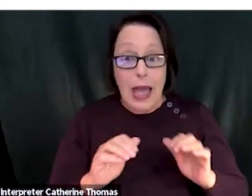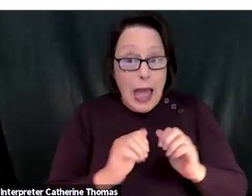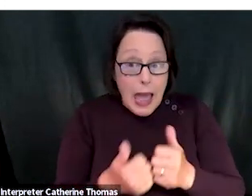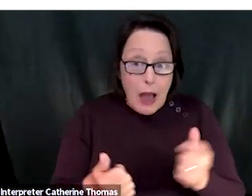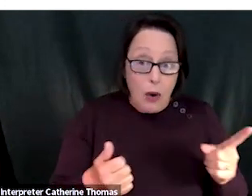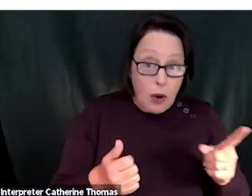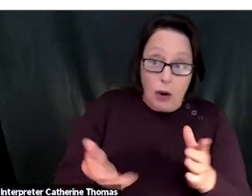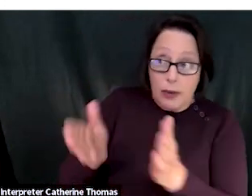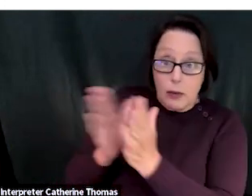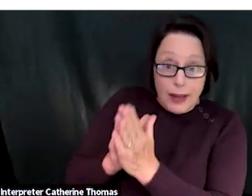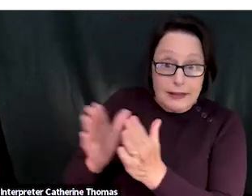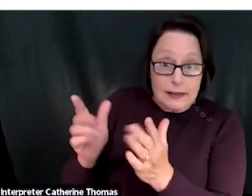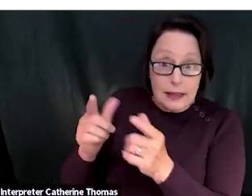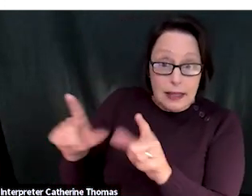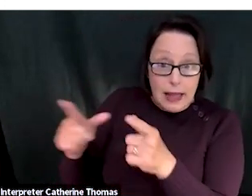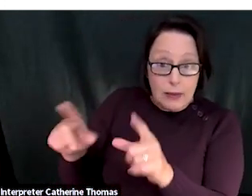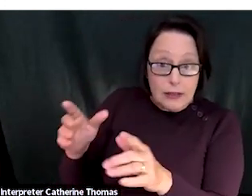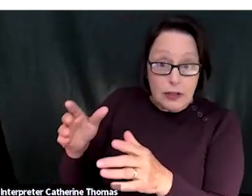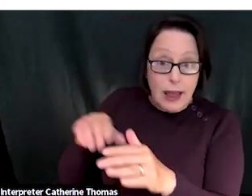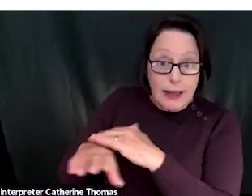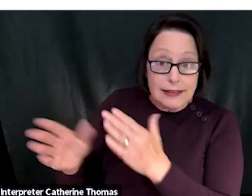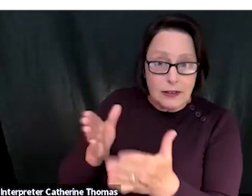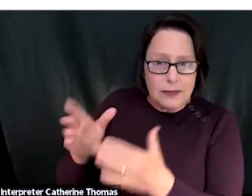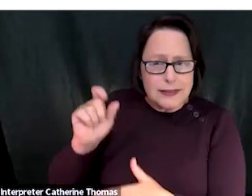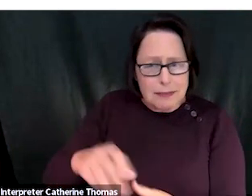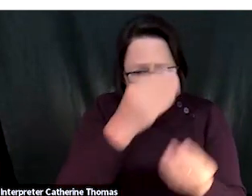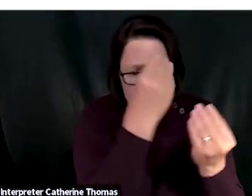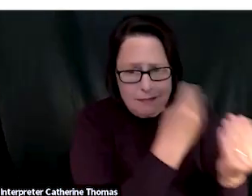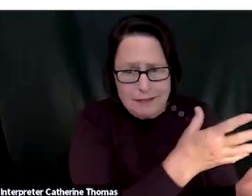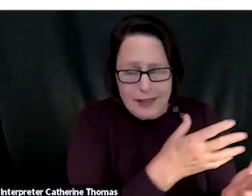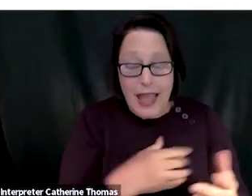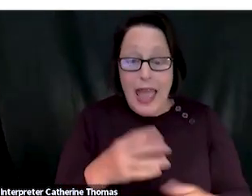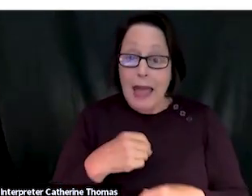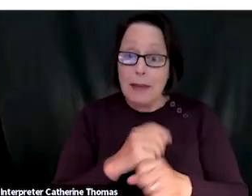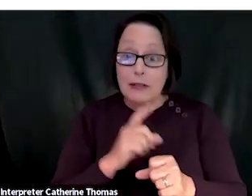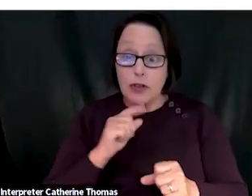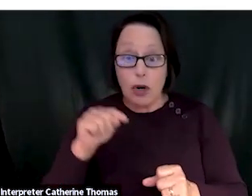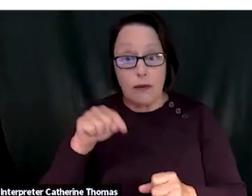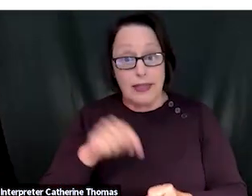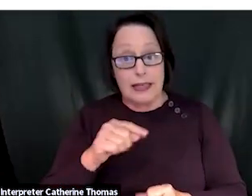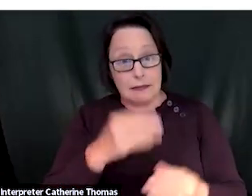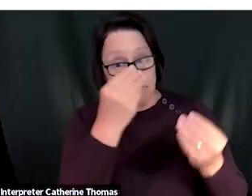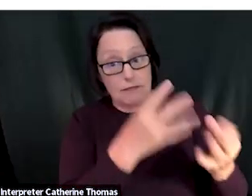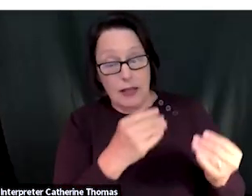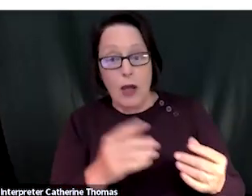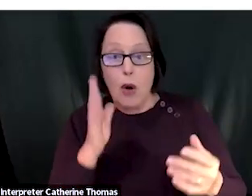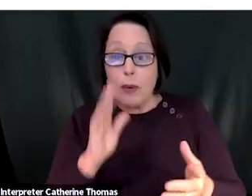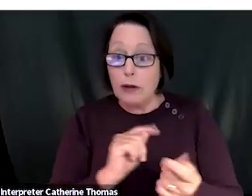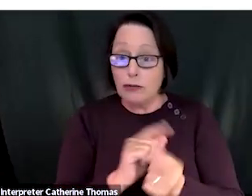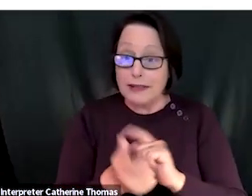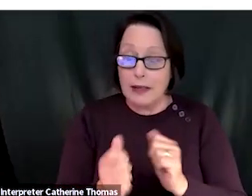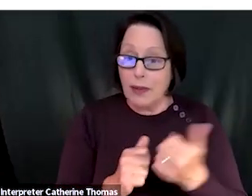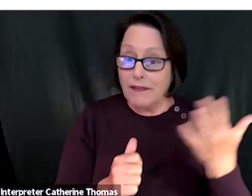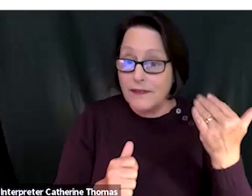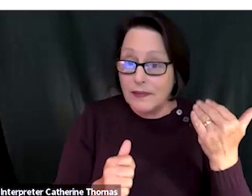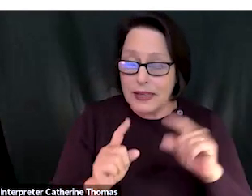access services, and making sure that this notice is translated into 15 languages.